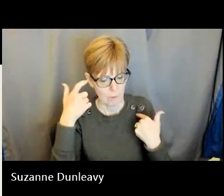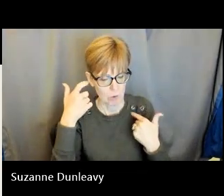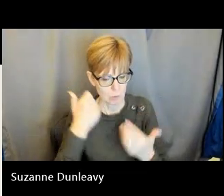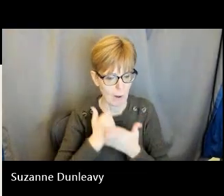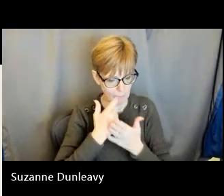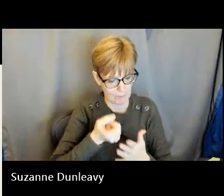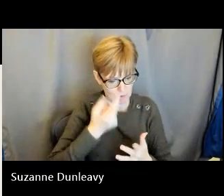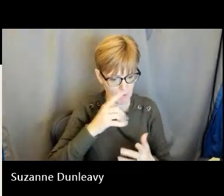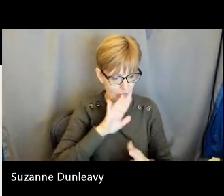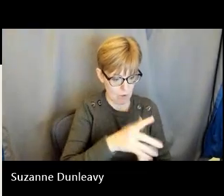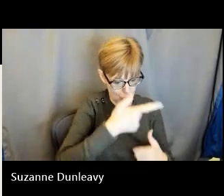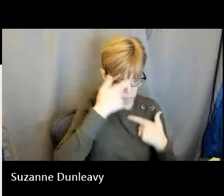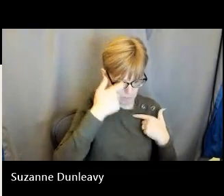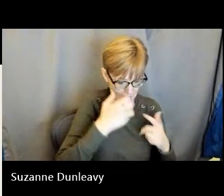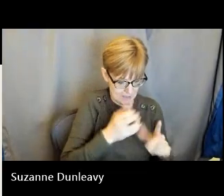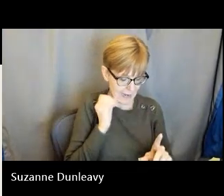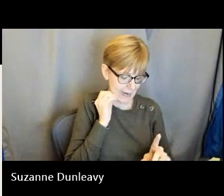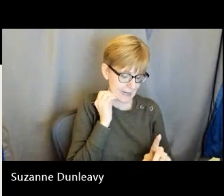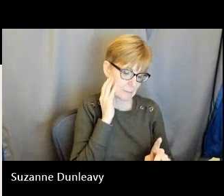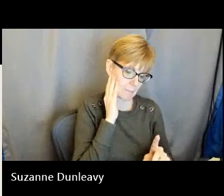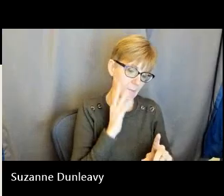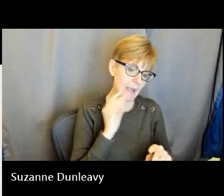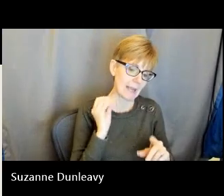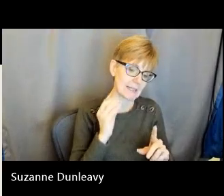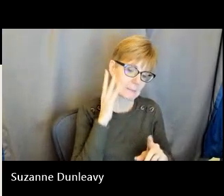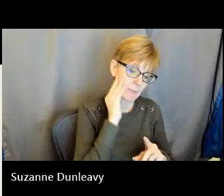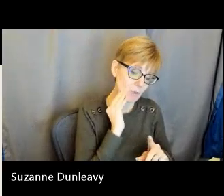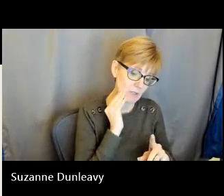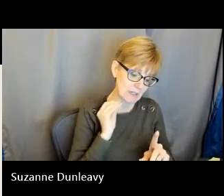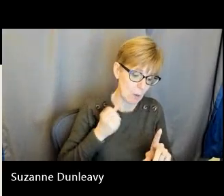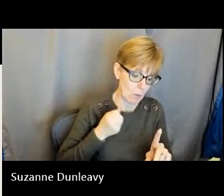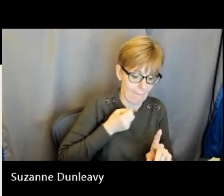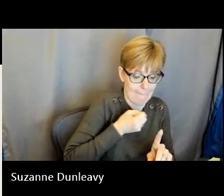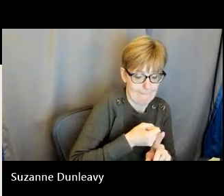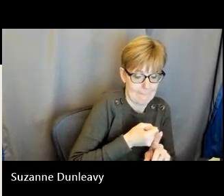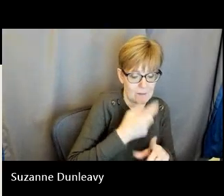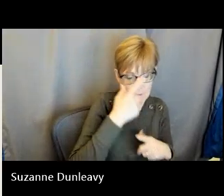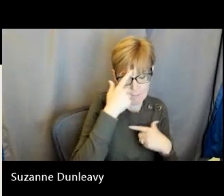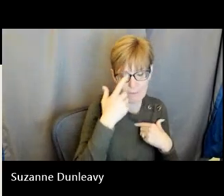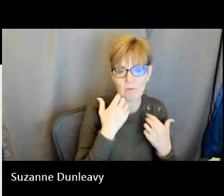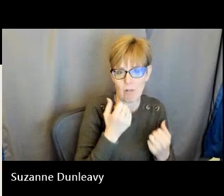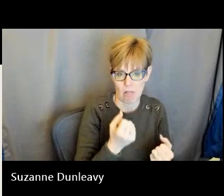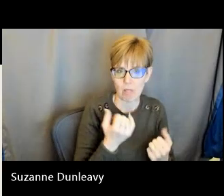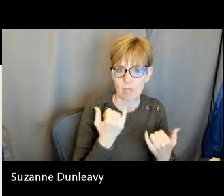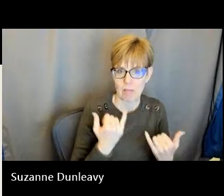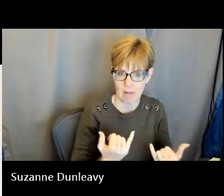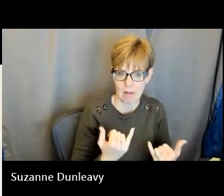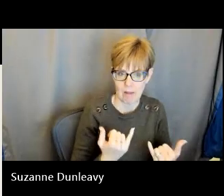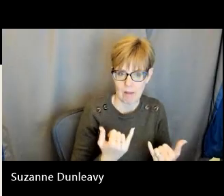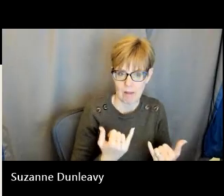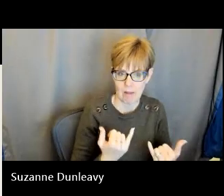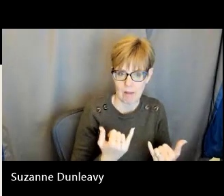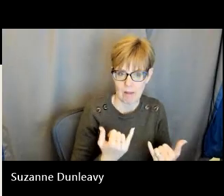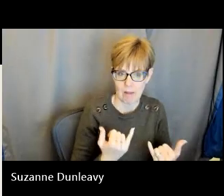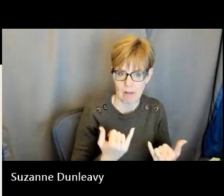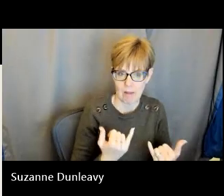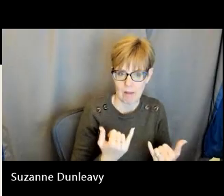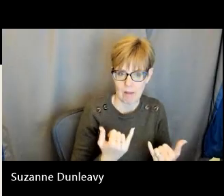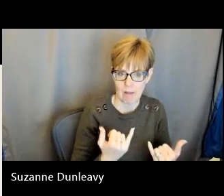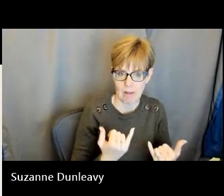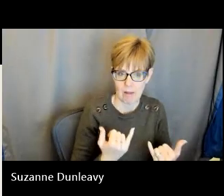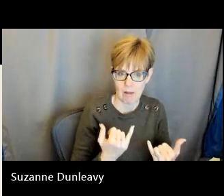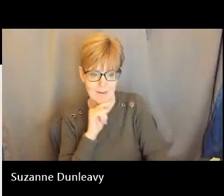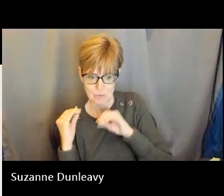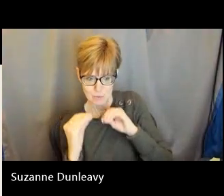be impacting their mental health state currently. But a lot of clinicians are never taught about these instruments, are not